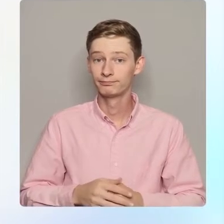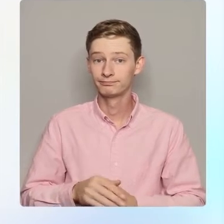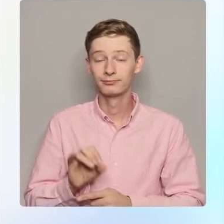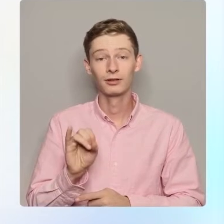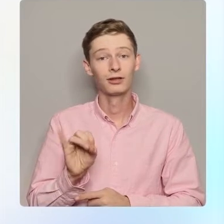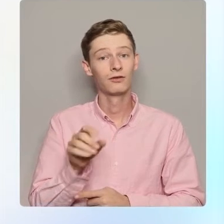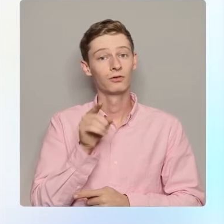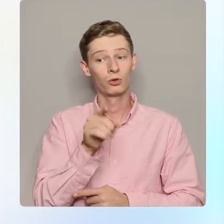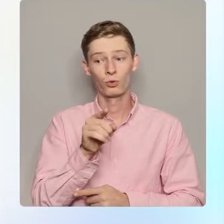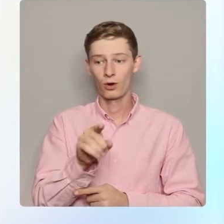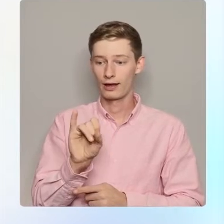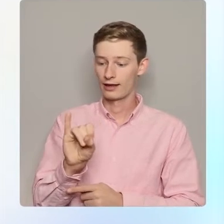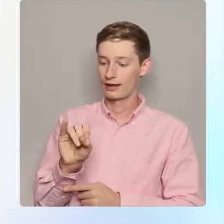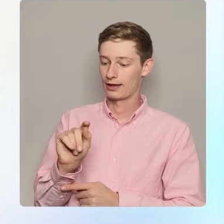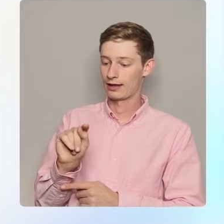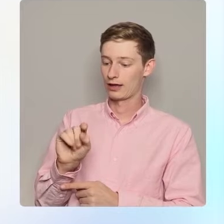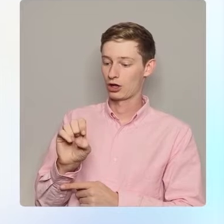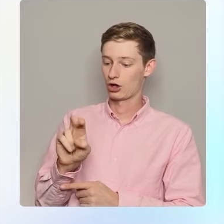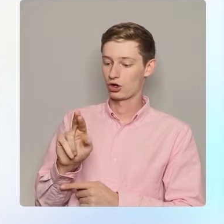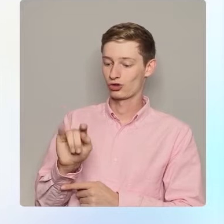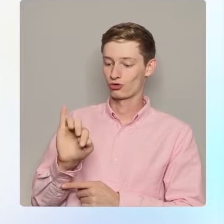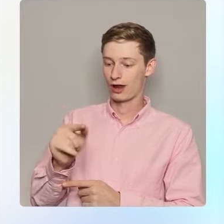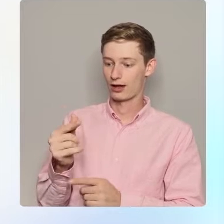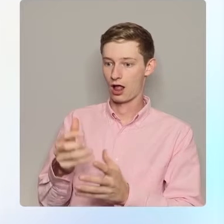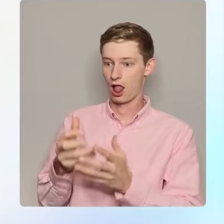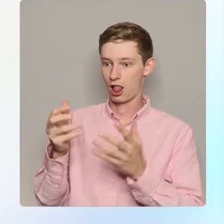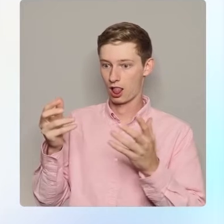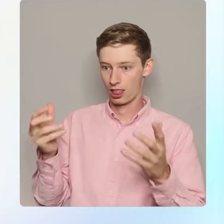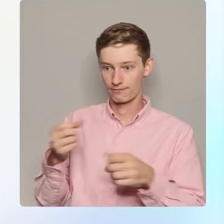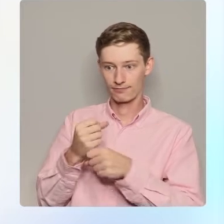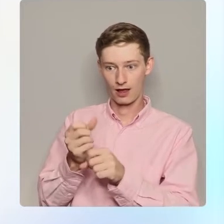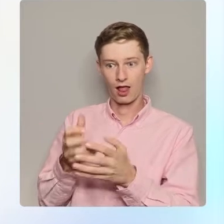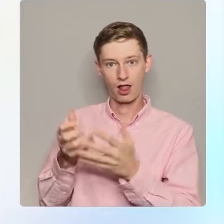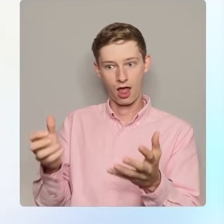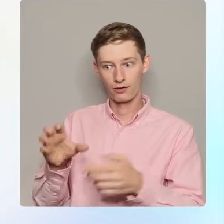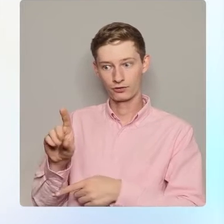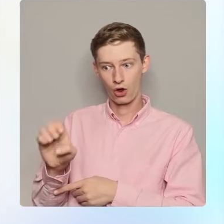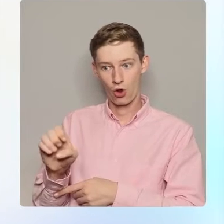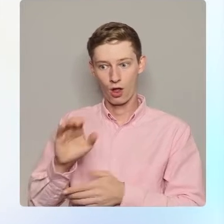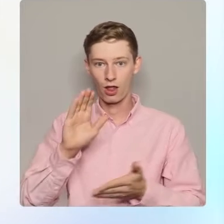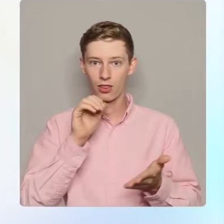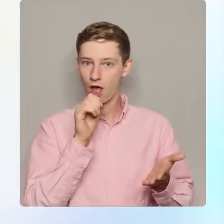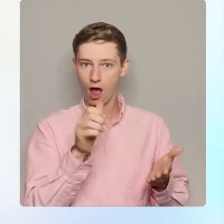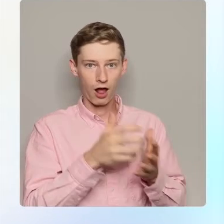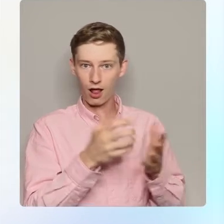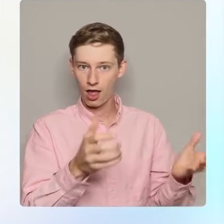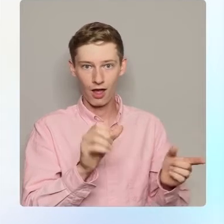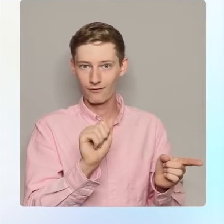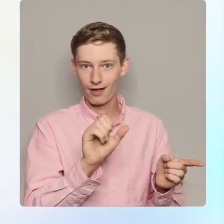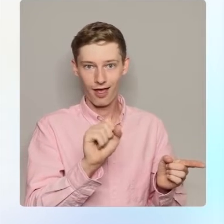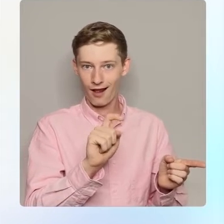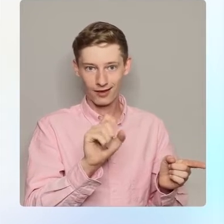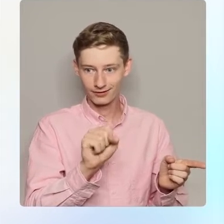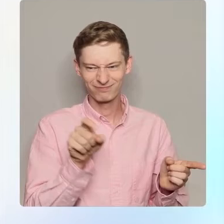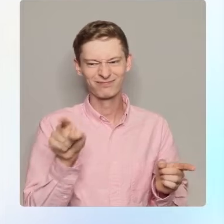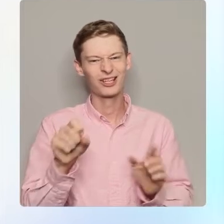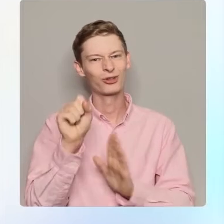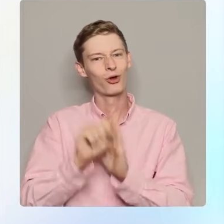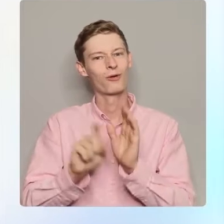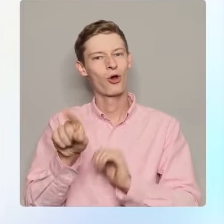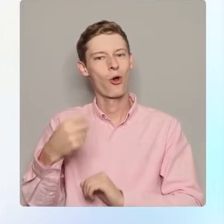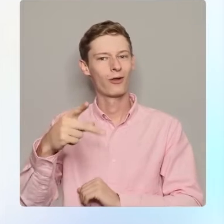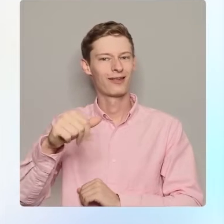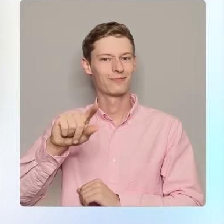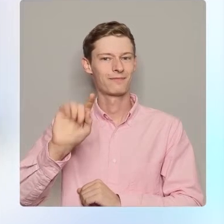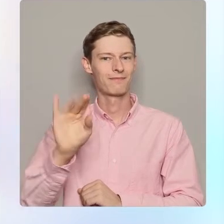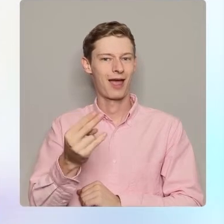when you change code only. The script-only patch improved build times for reference app by